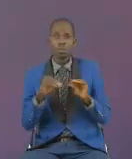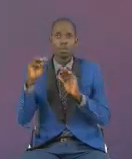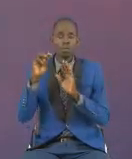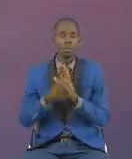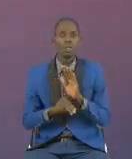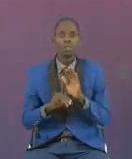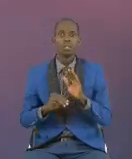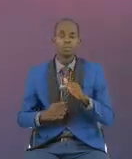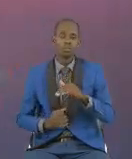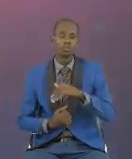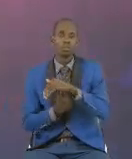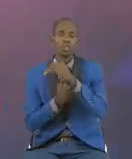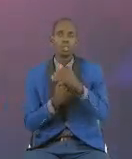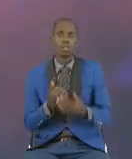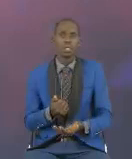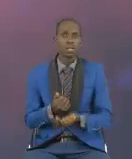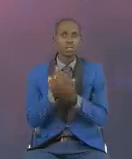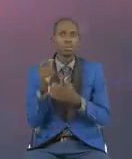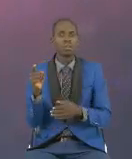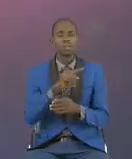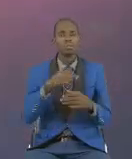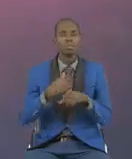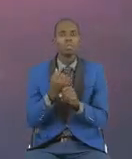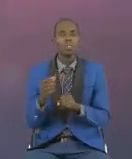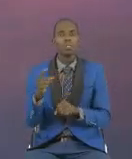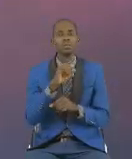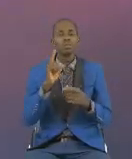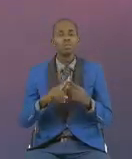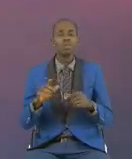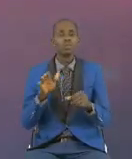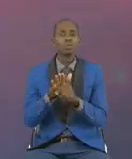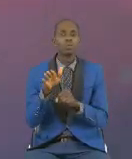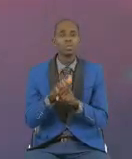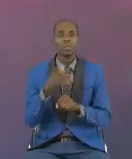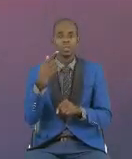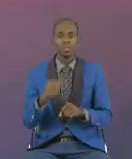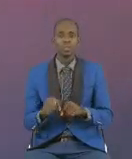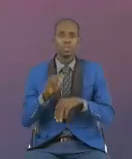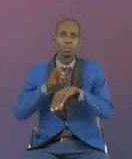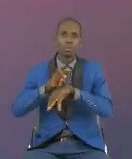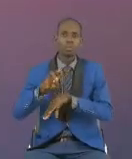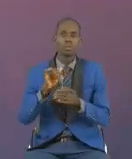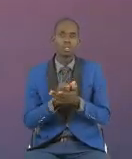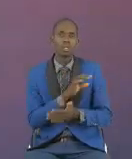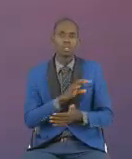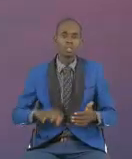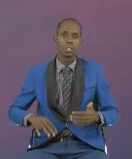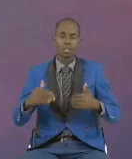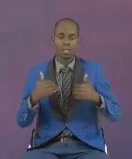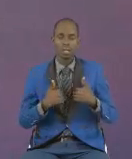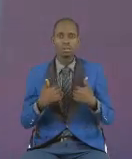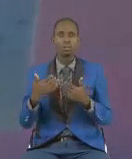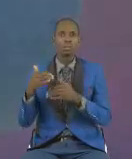empowering them and making them to fulfill the ministry that Christ has called them to. Number four is